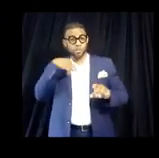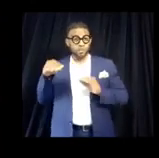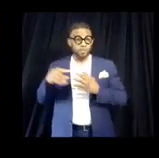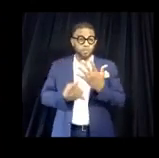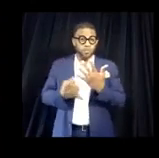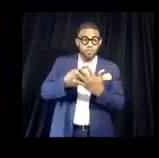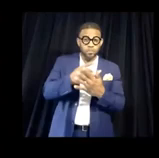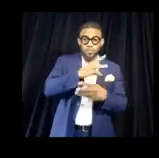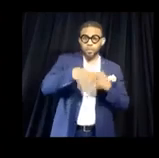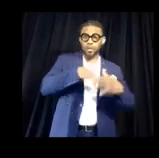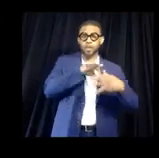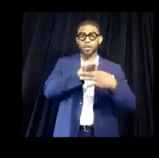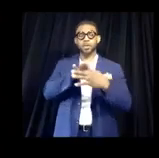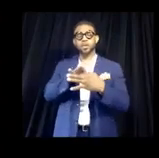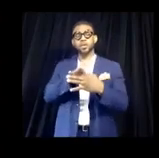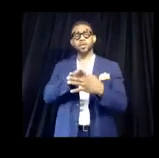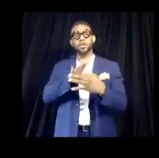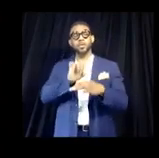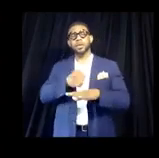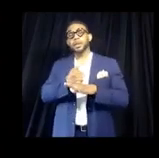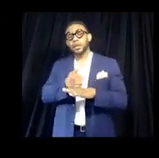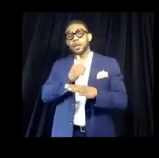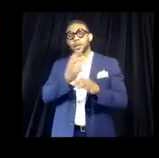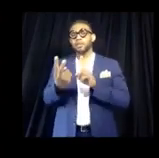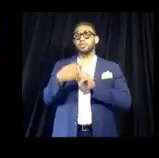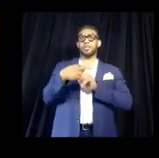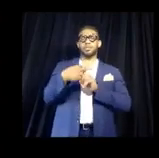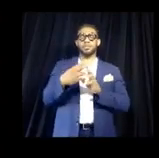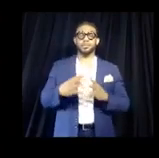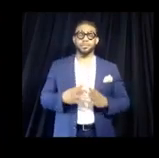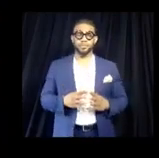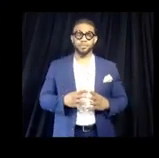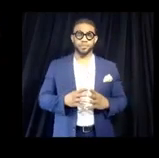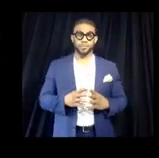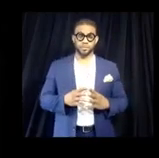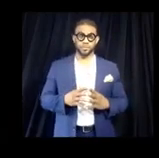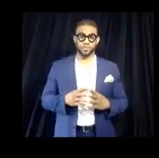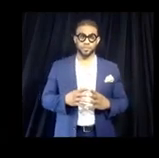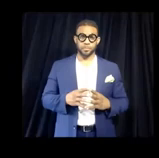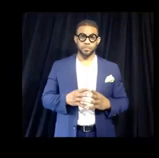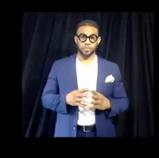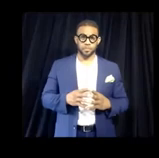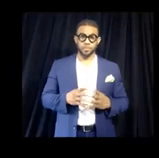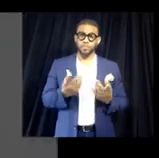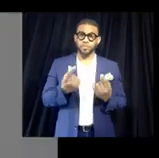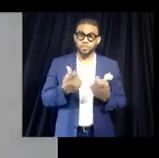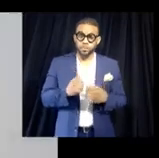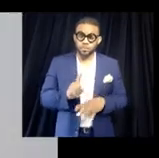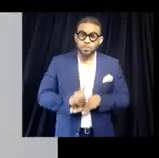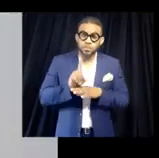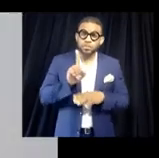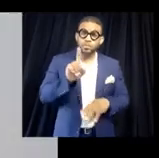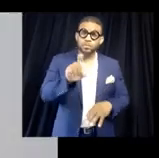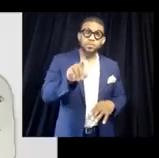trauma, we move through the world and relations that we enact and that are enacted upon us. What do you do